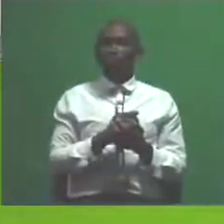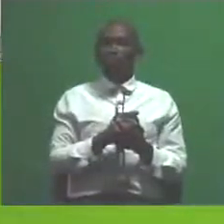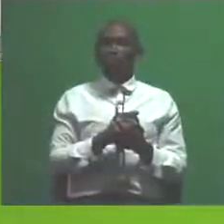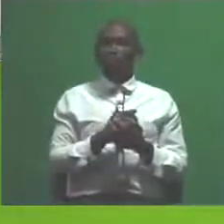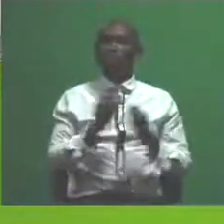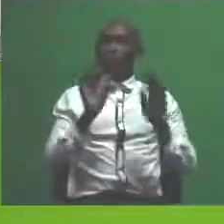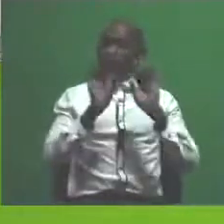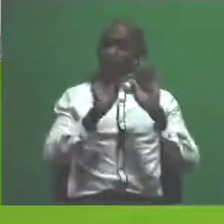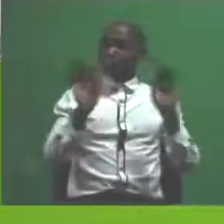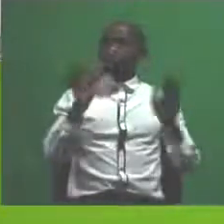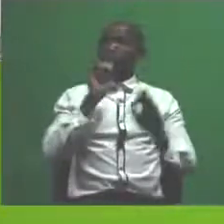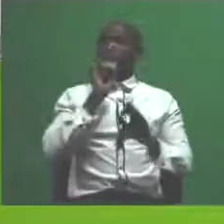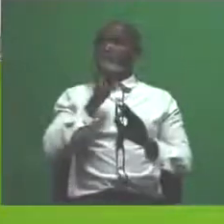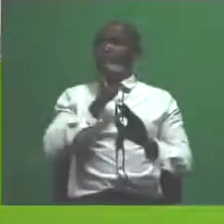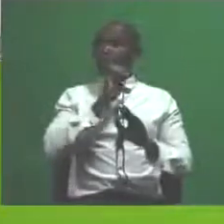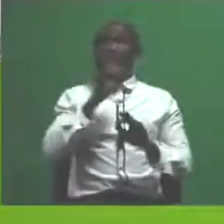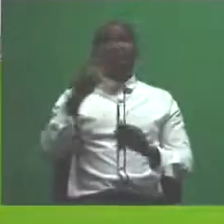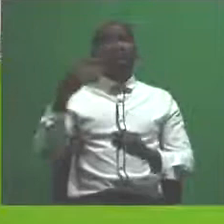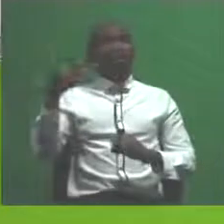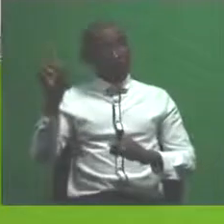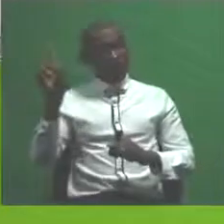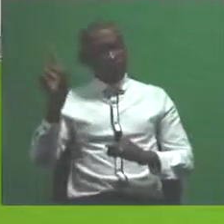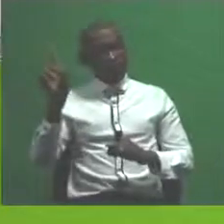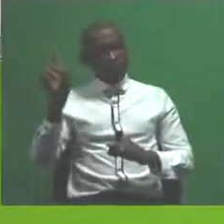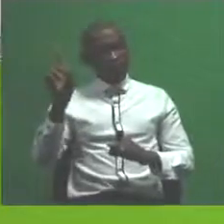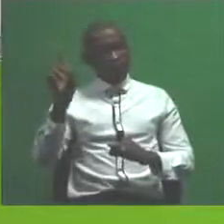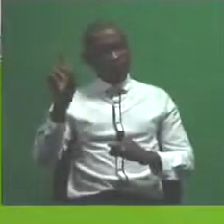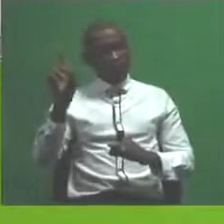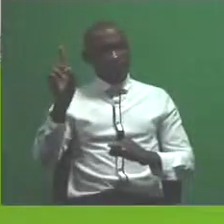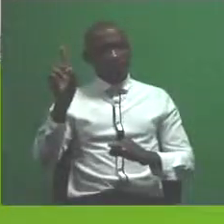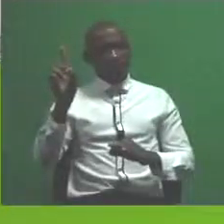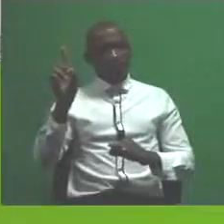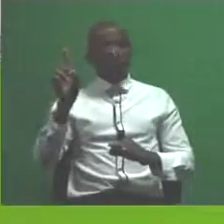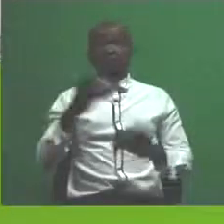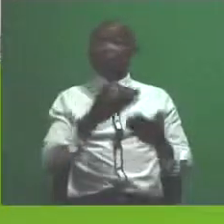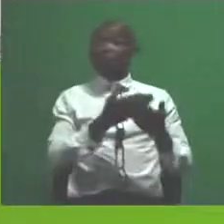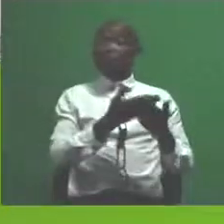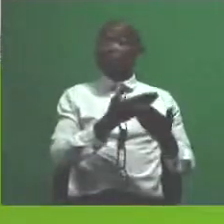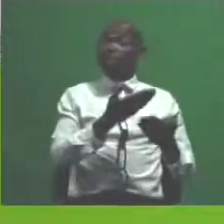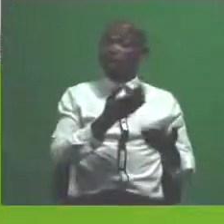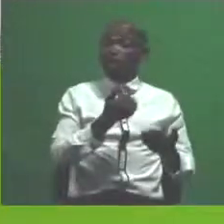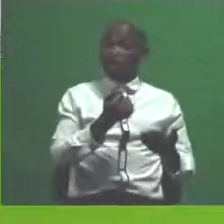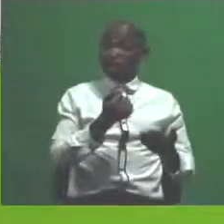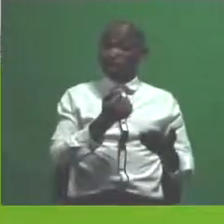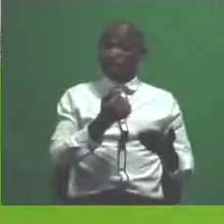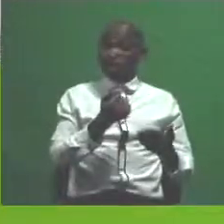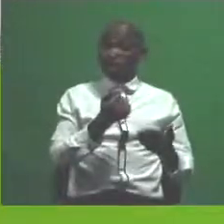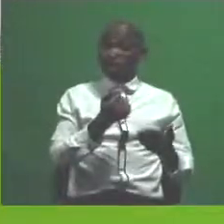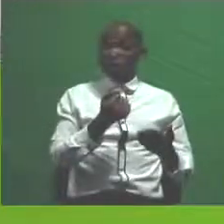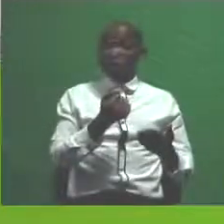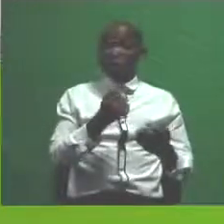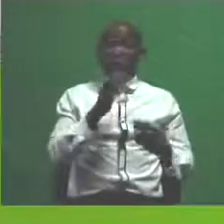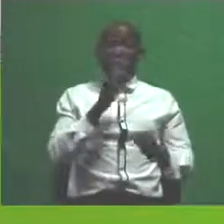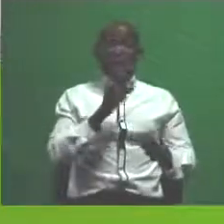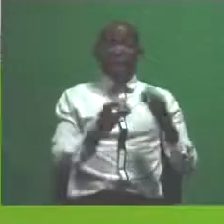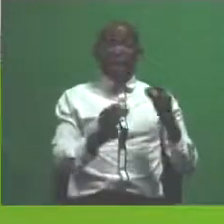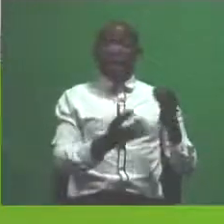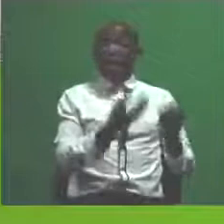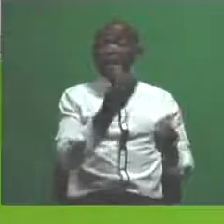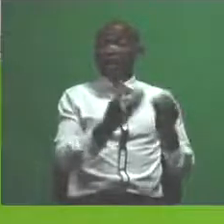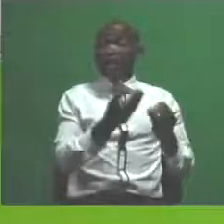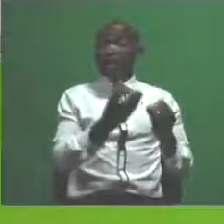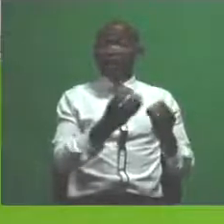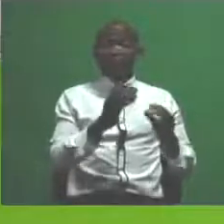Very good. You are right, my dear. Because heat is absorbed in